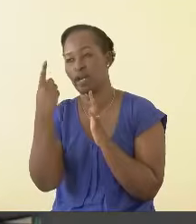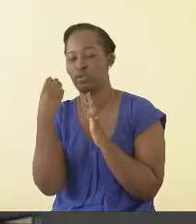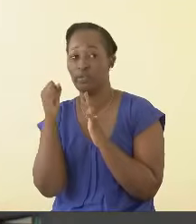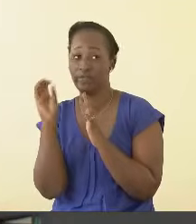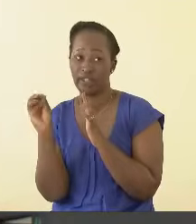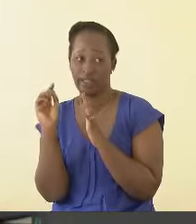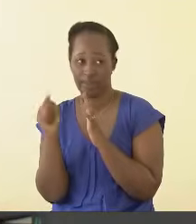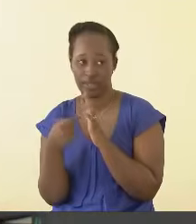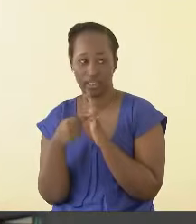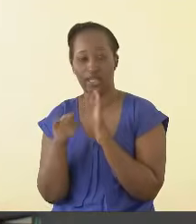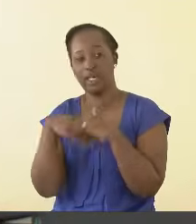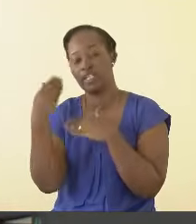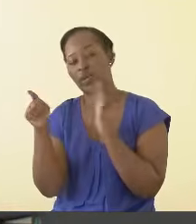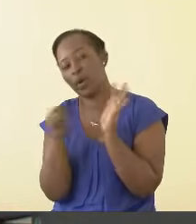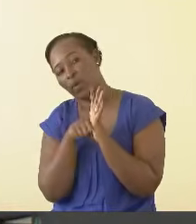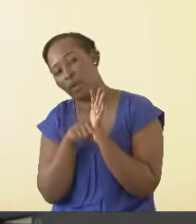3,150,000, then you take away